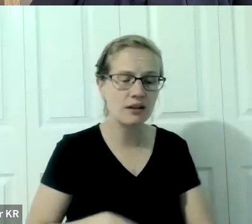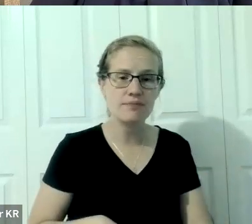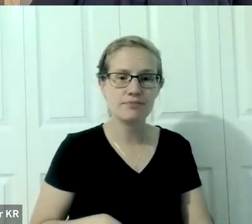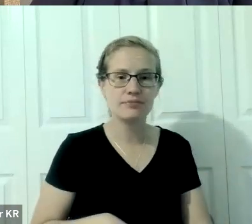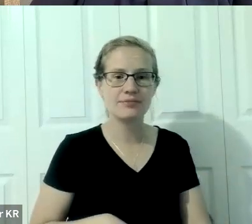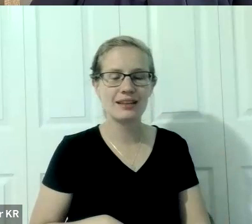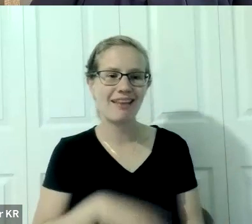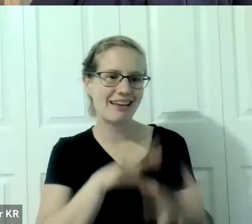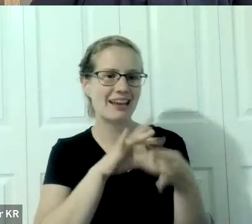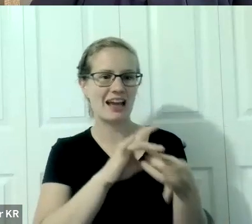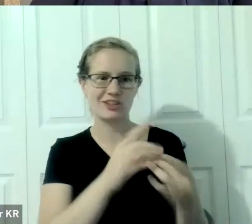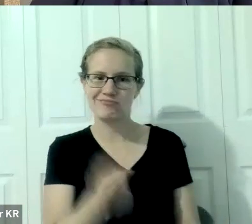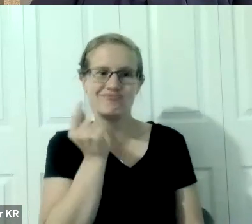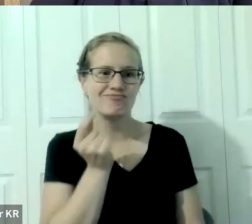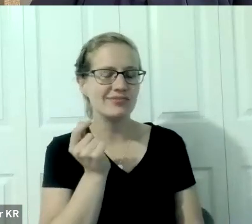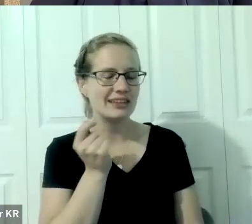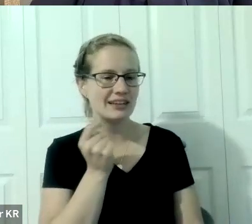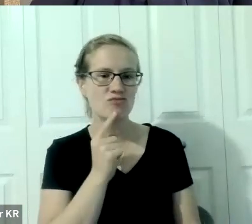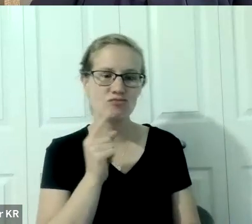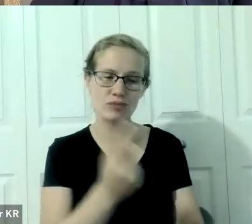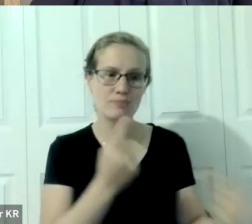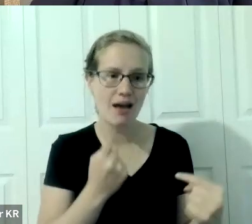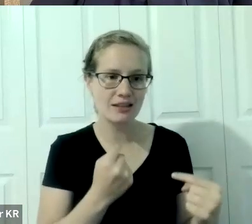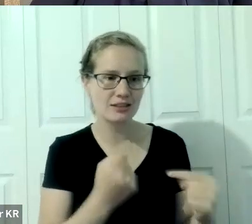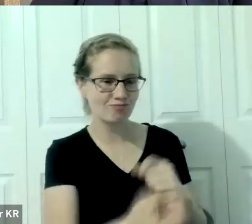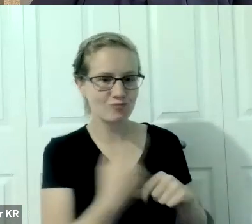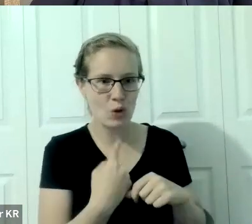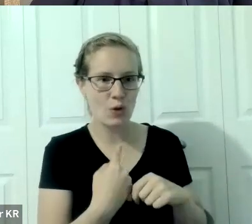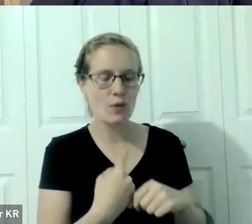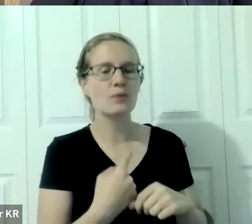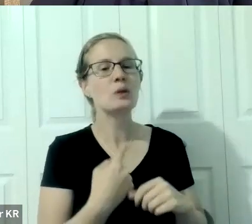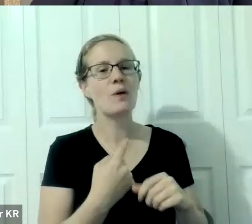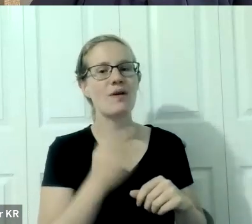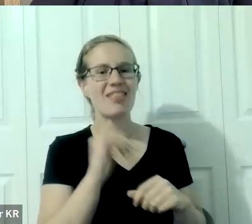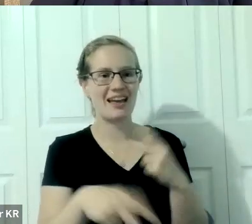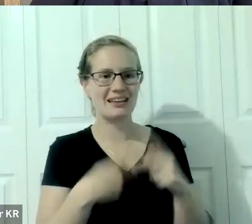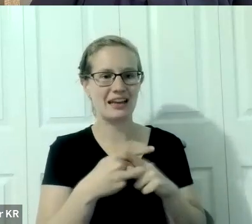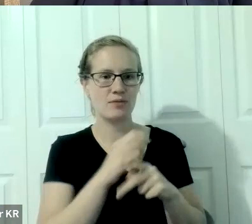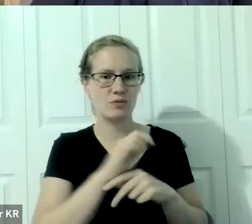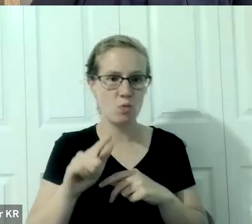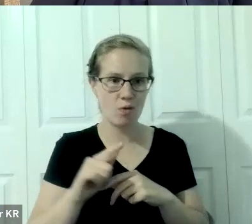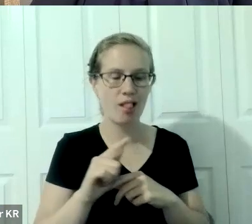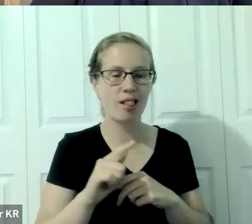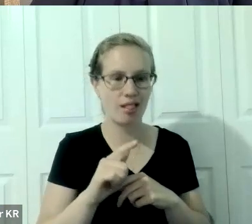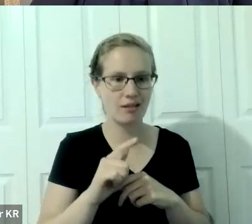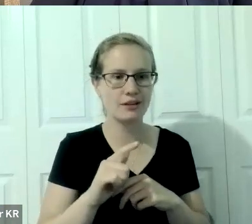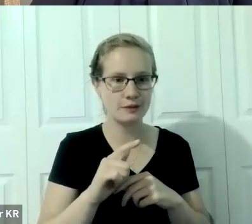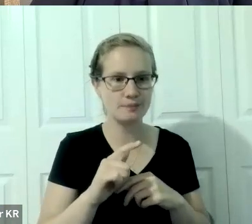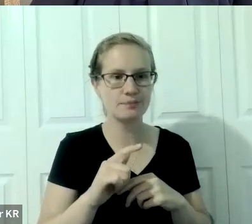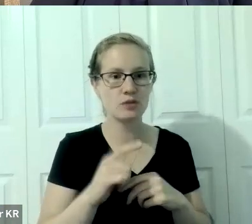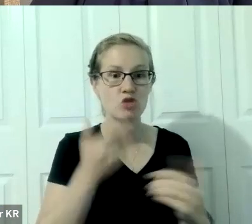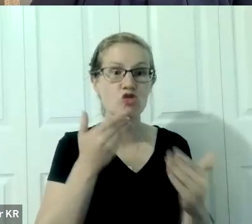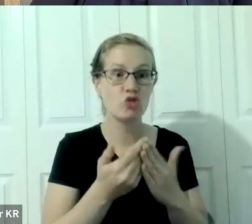I get that connection right away then. I get that response back. So creating those kinds of tools and